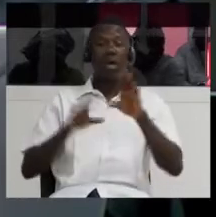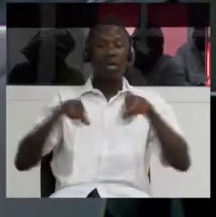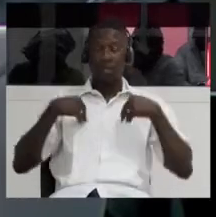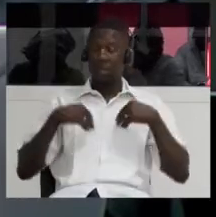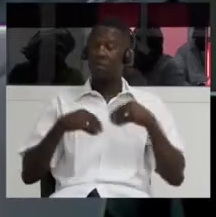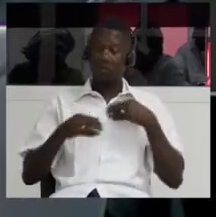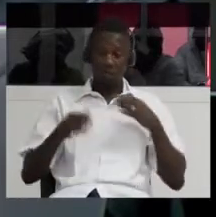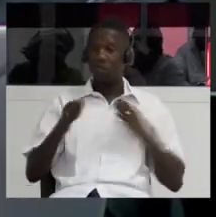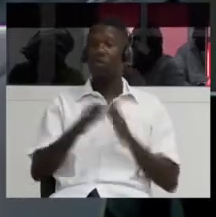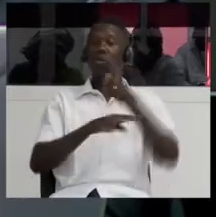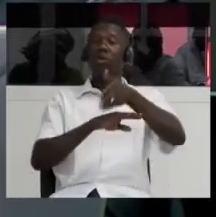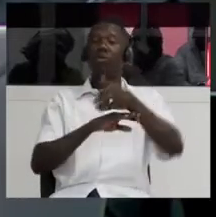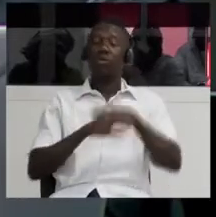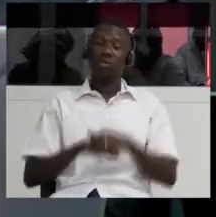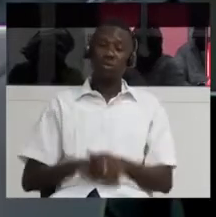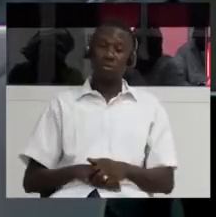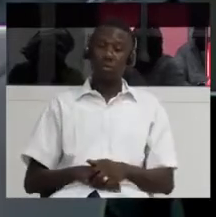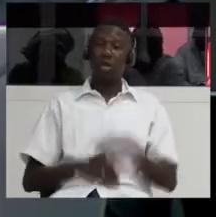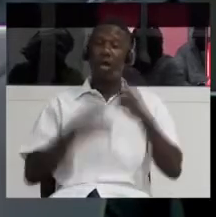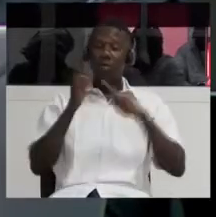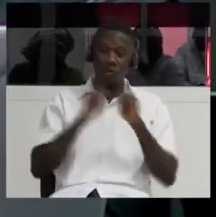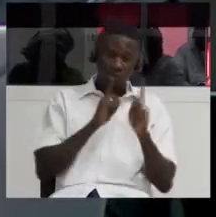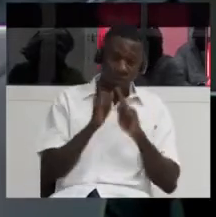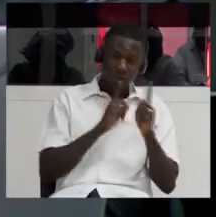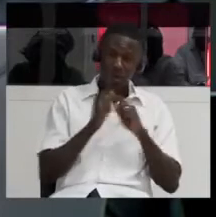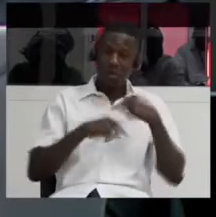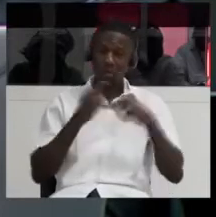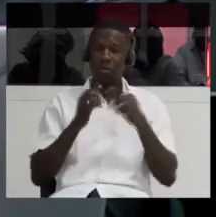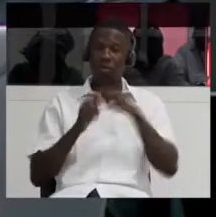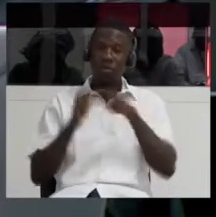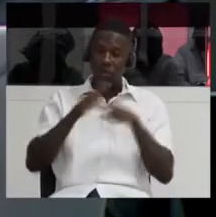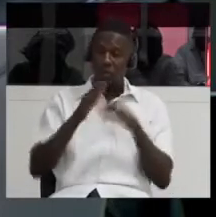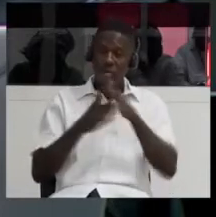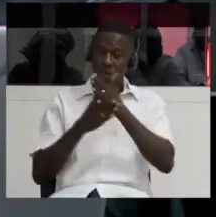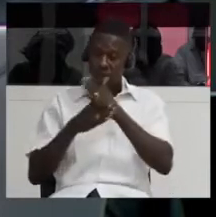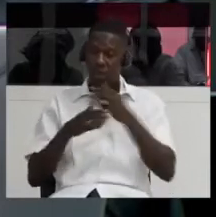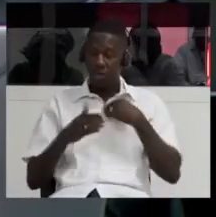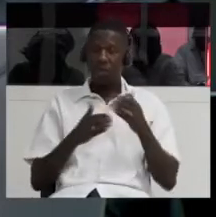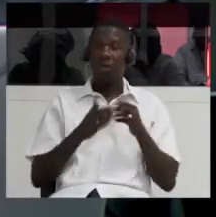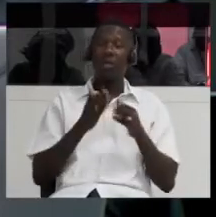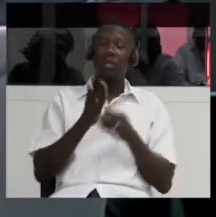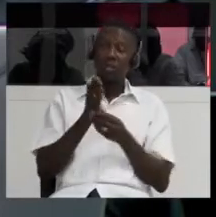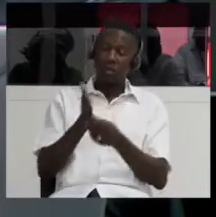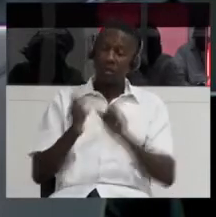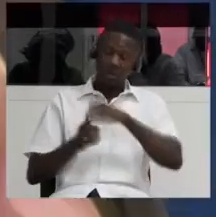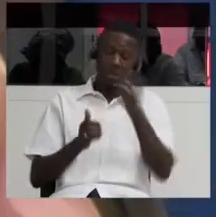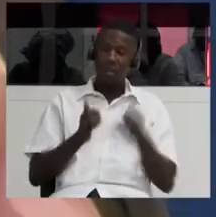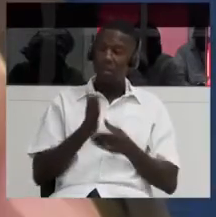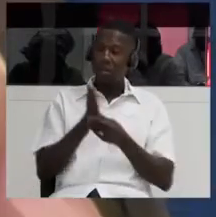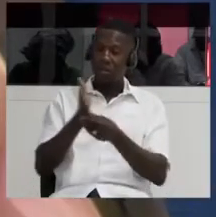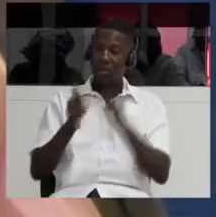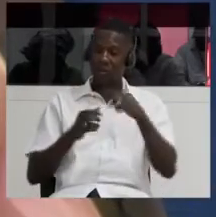After some negotiations between our leaders and the leaders of the gendarmerie, we finally crossed the